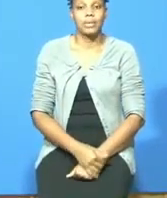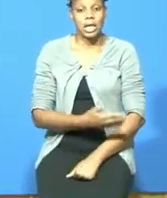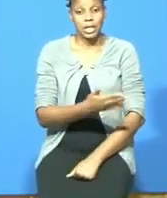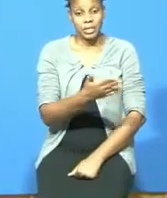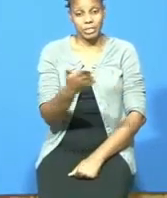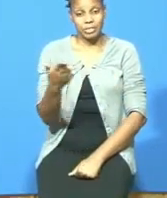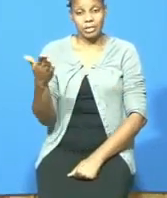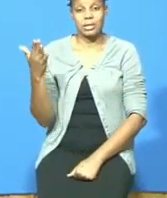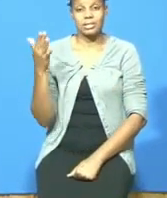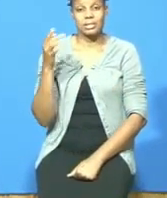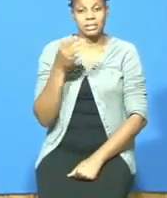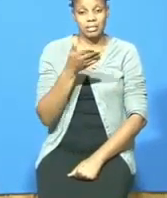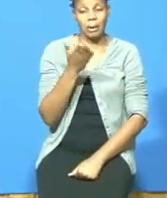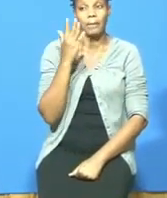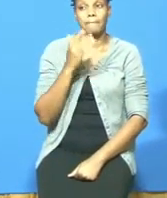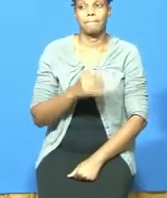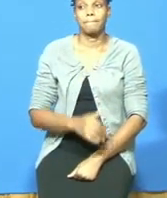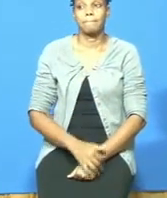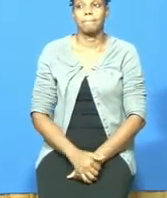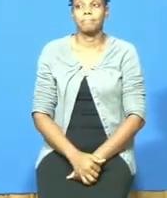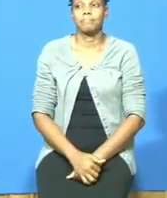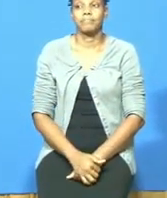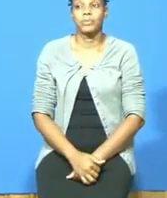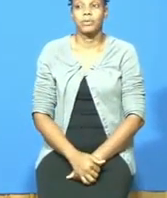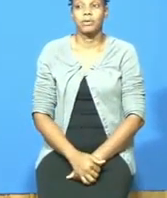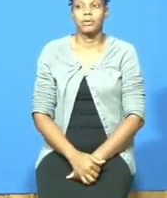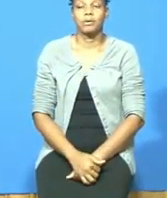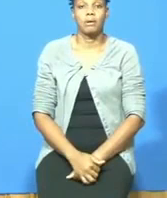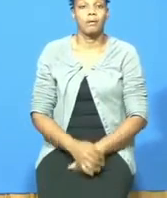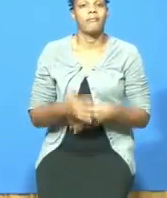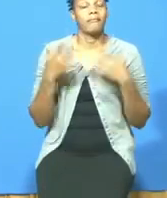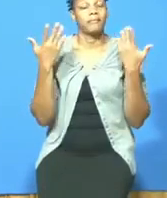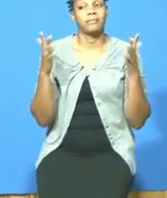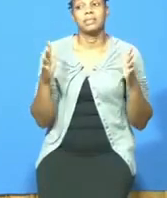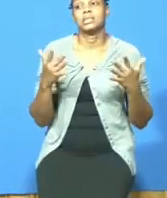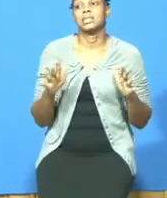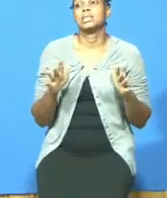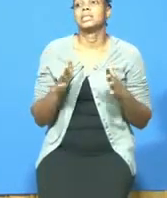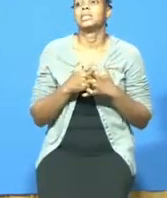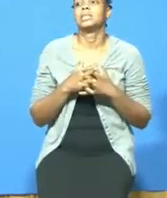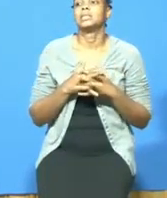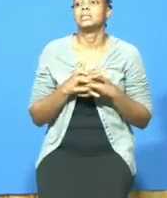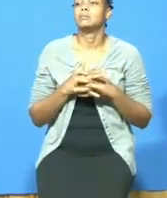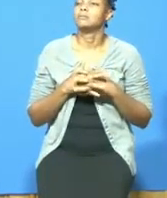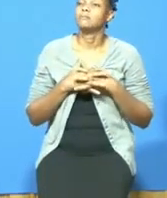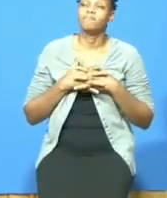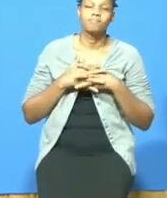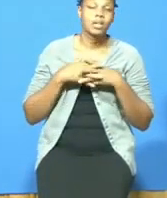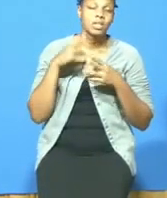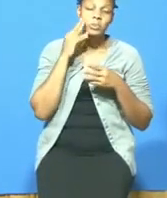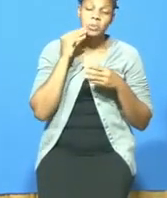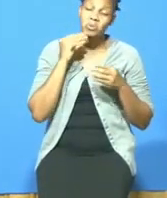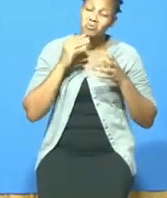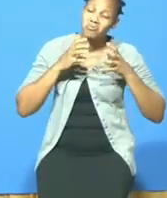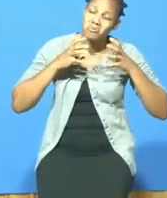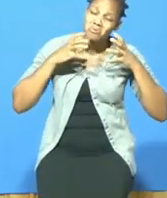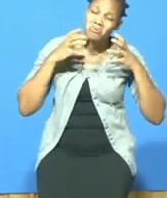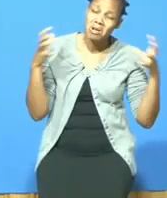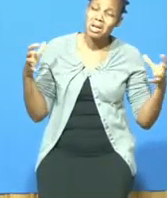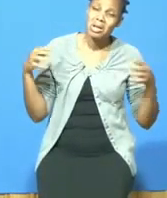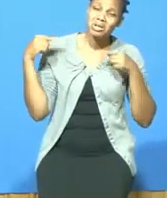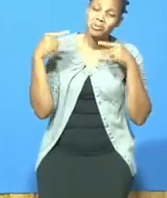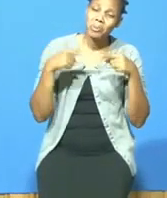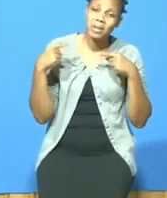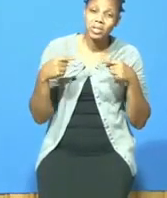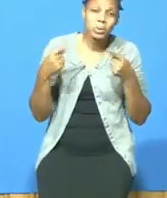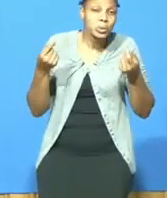These are they who have gone through great tribulation and